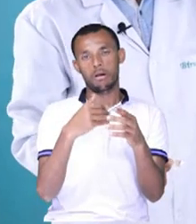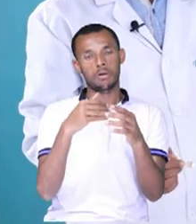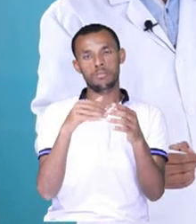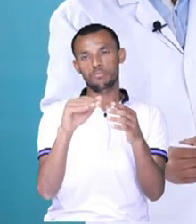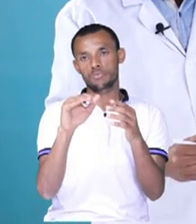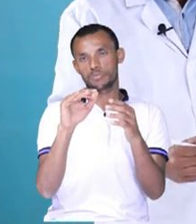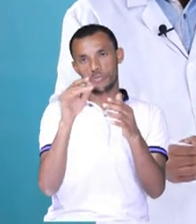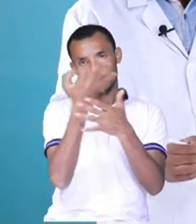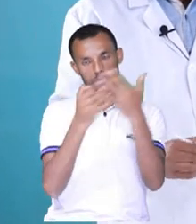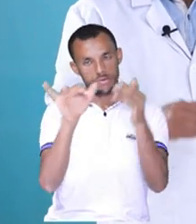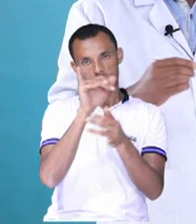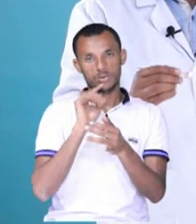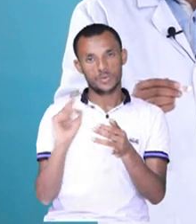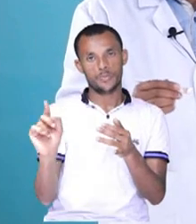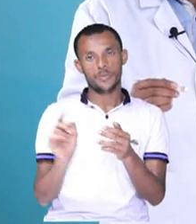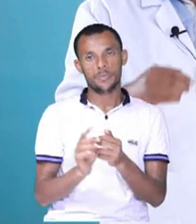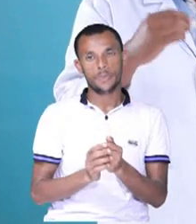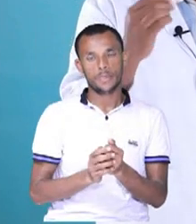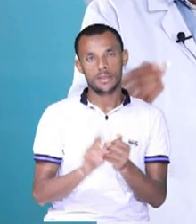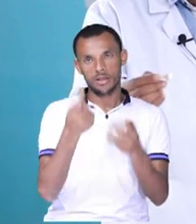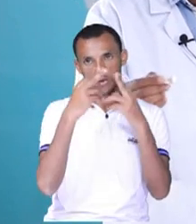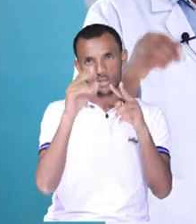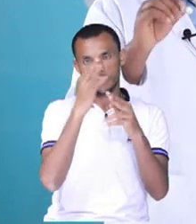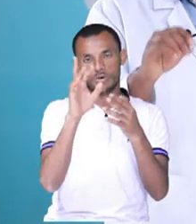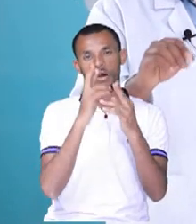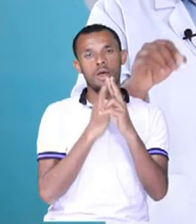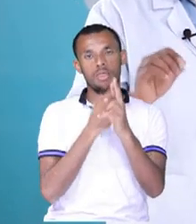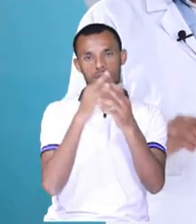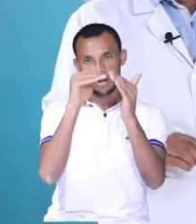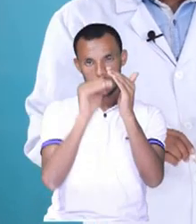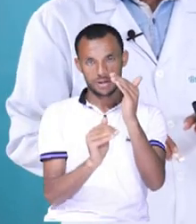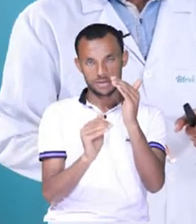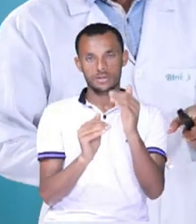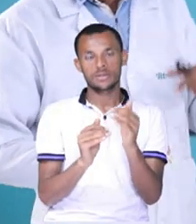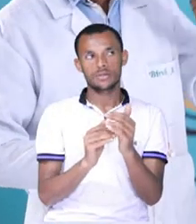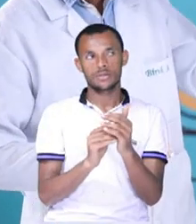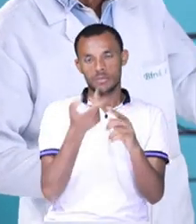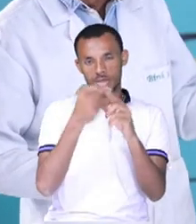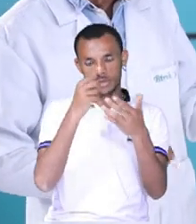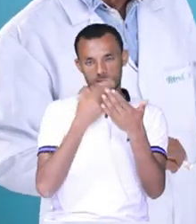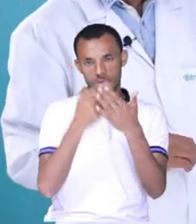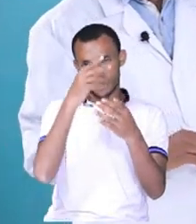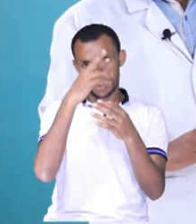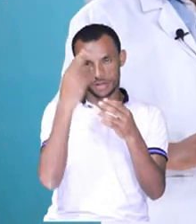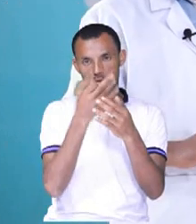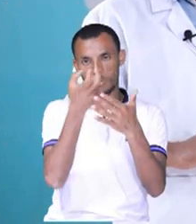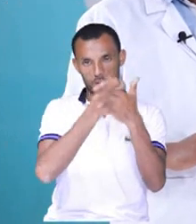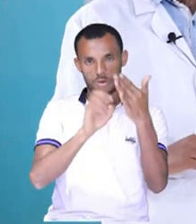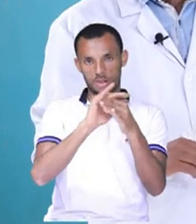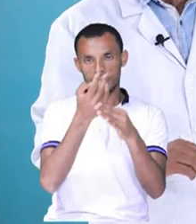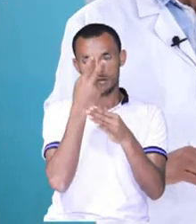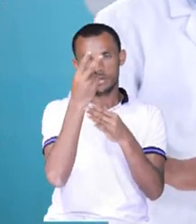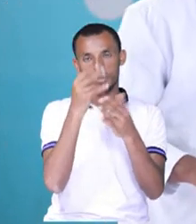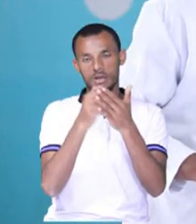The negative sign indicates the concentration of the reactant decreases with time. But in the case of